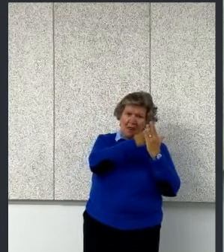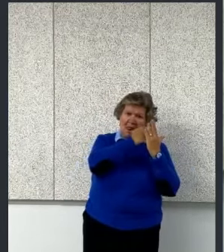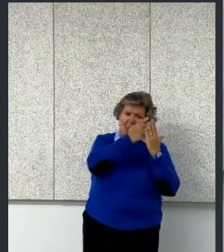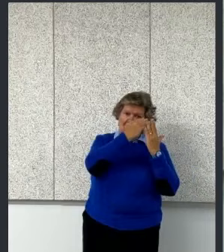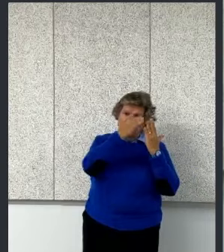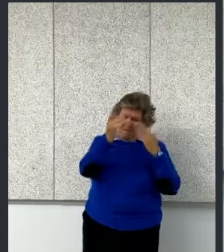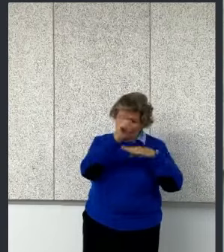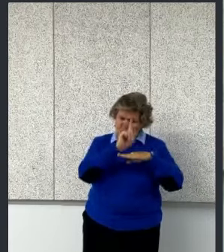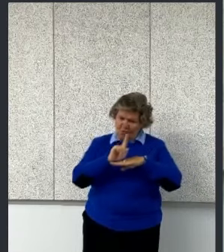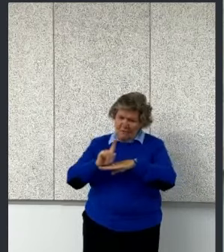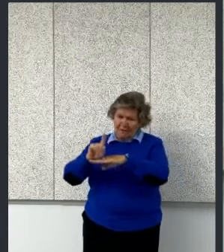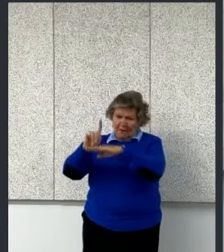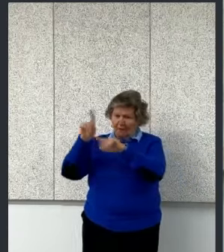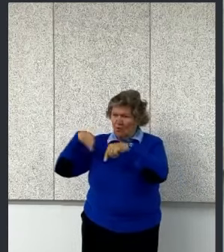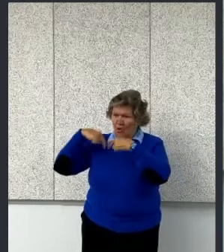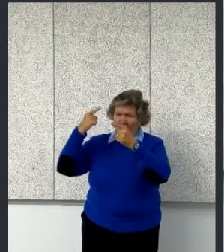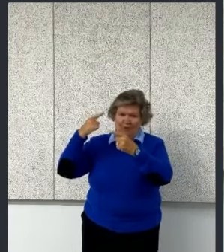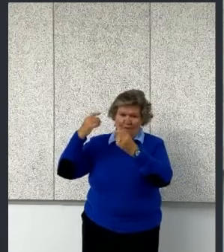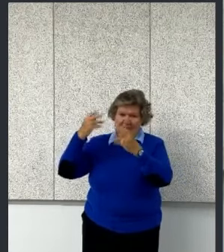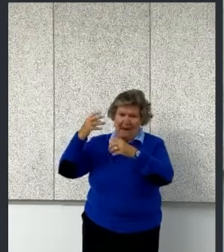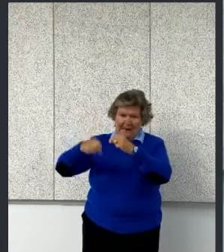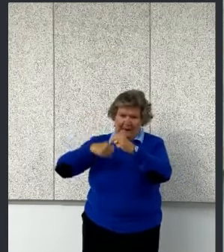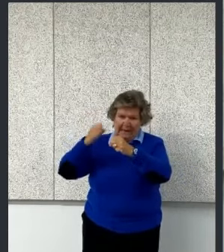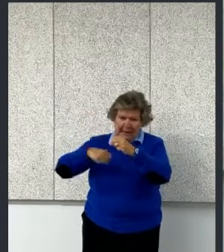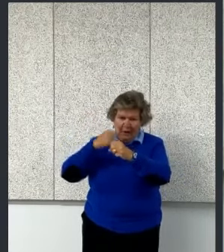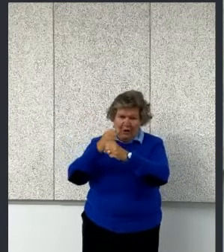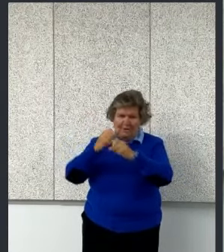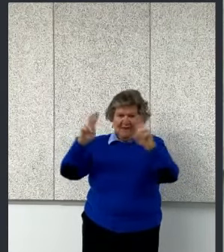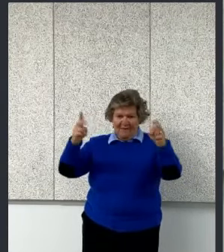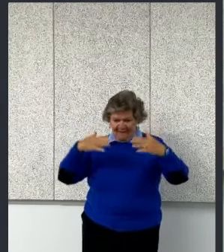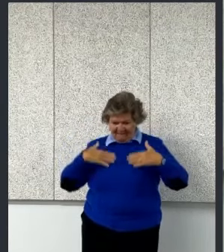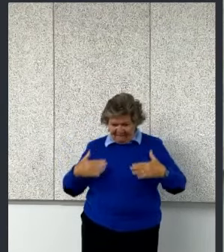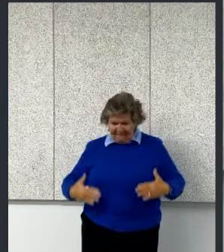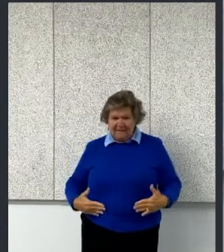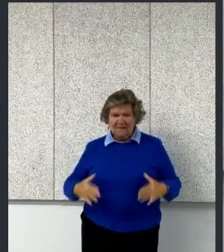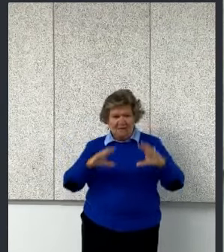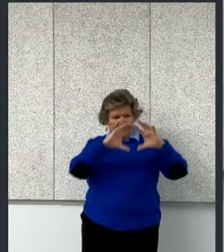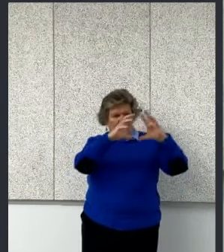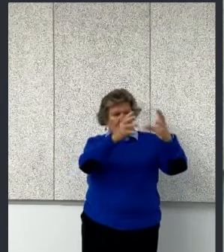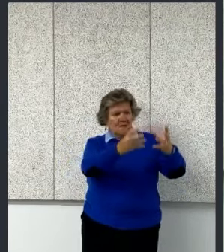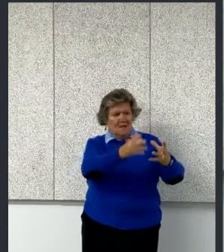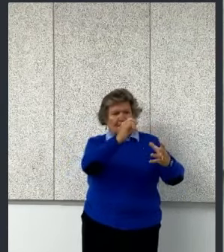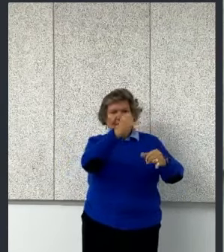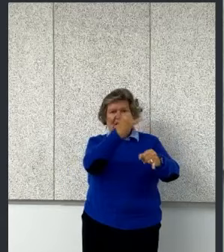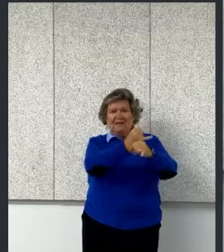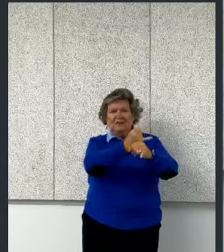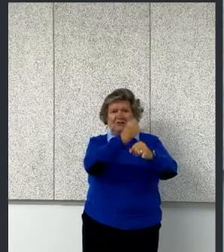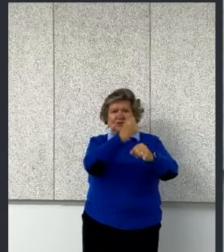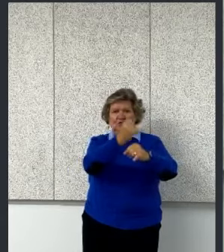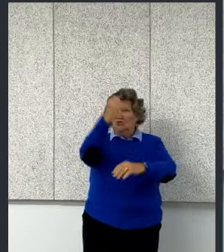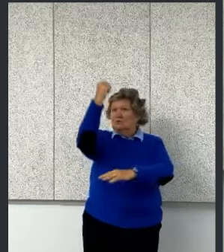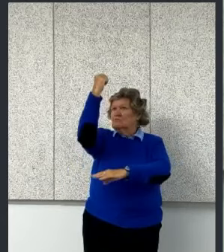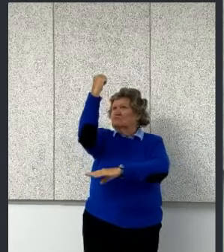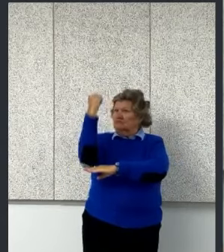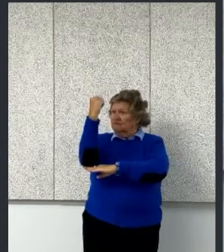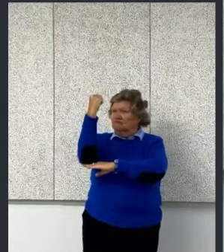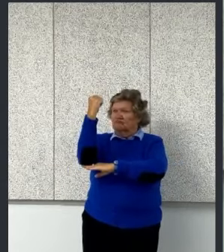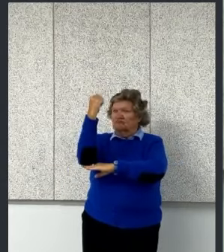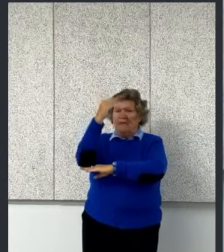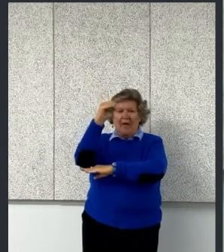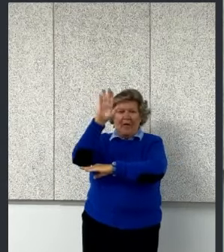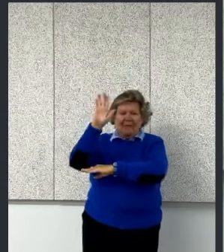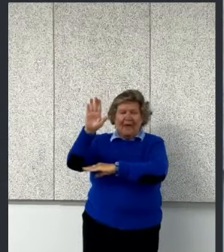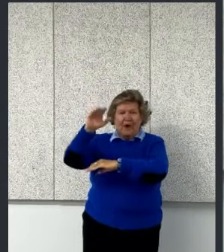privilege, the physical embodiment of these like institutions and their